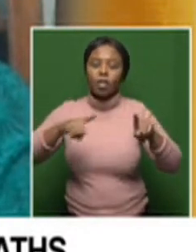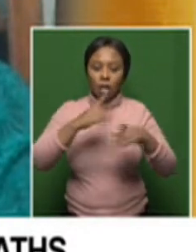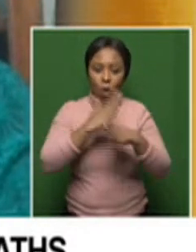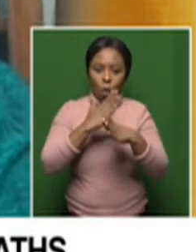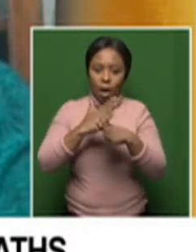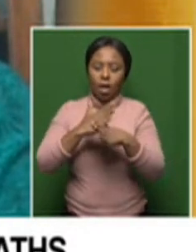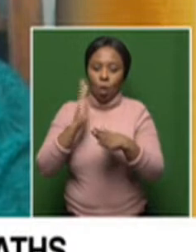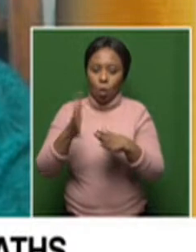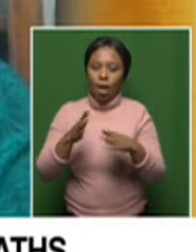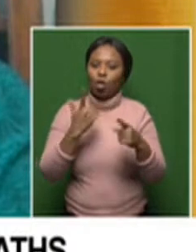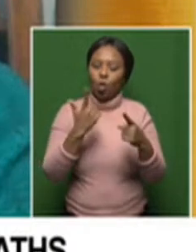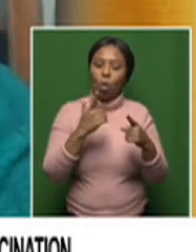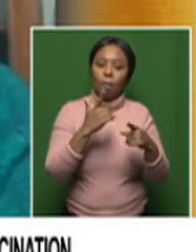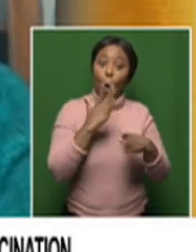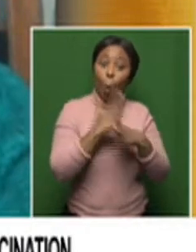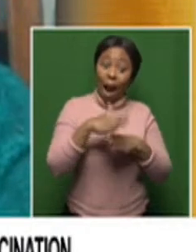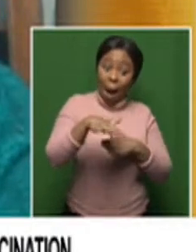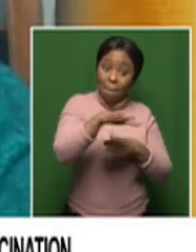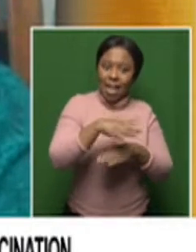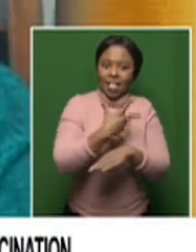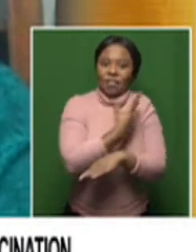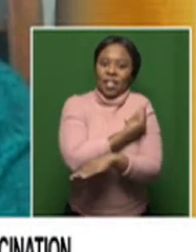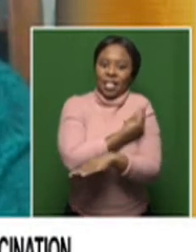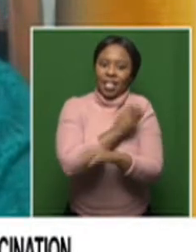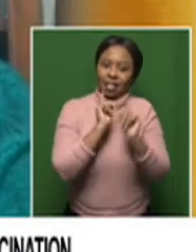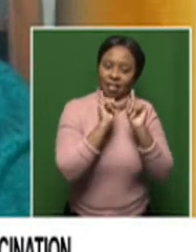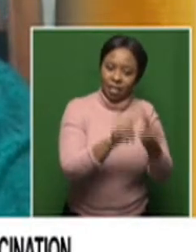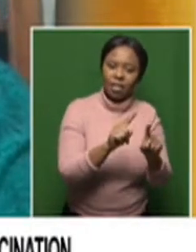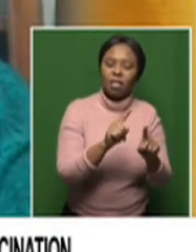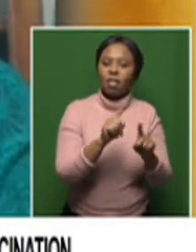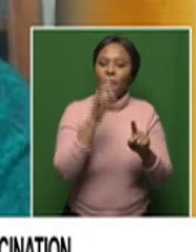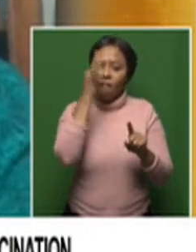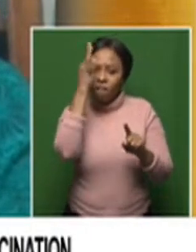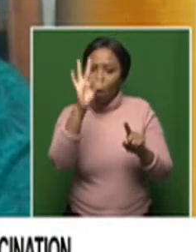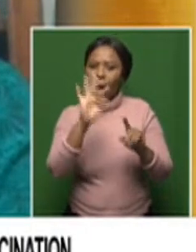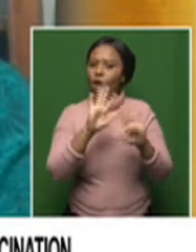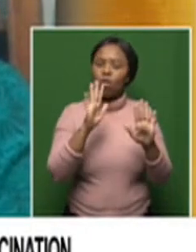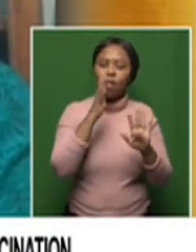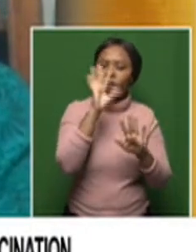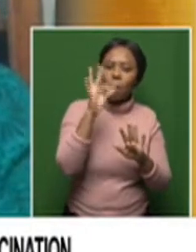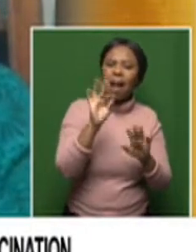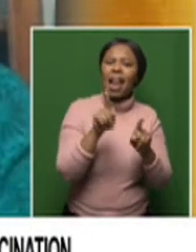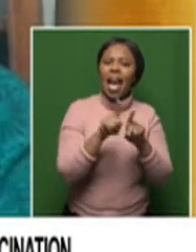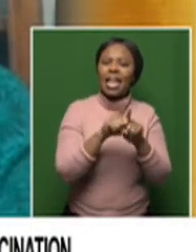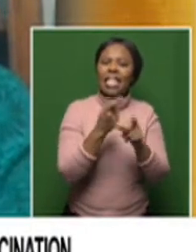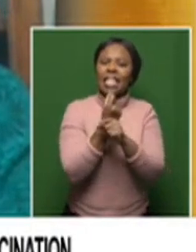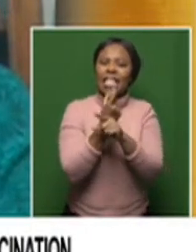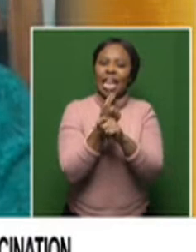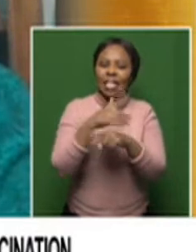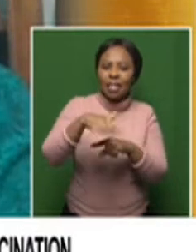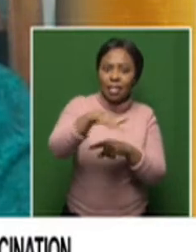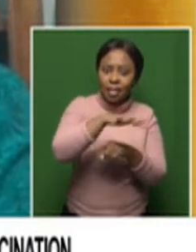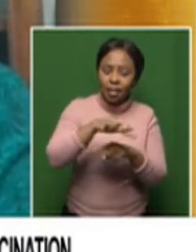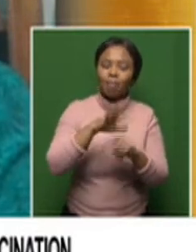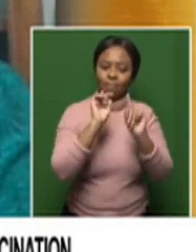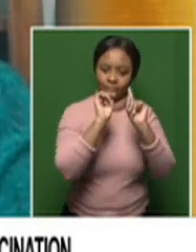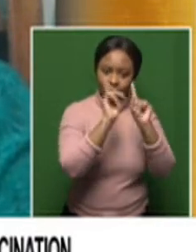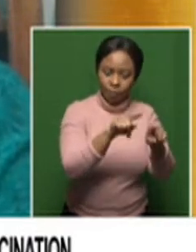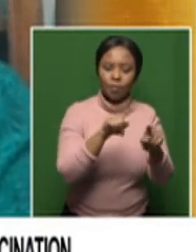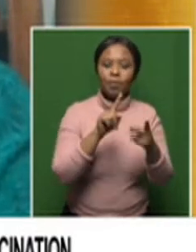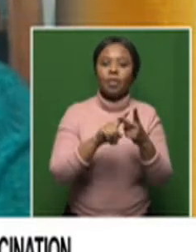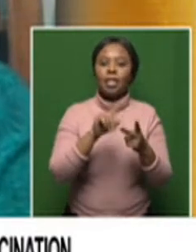to workplace vaccination, both formal and informal sectors like the taxi industry. We will take guidance from the